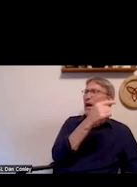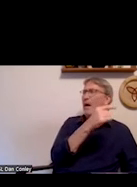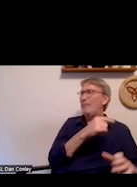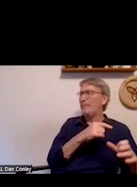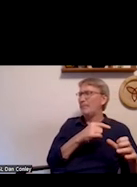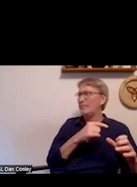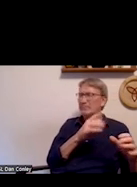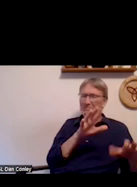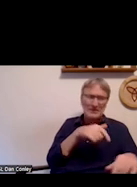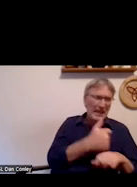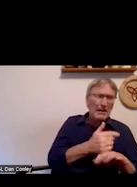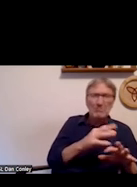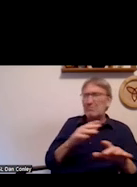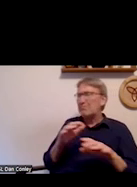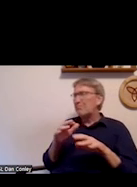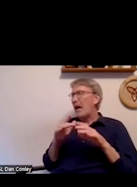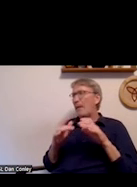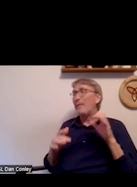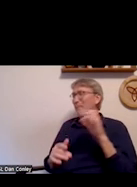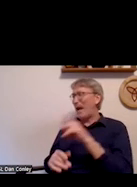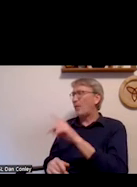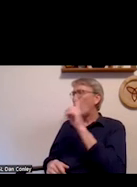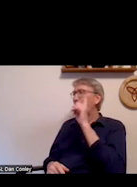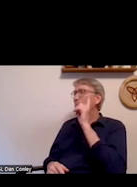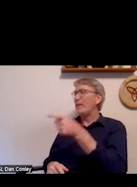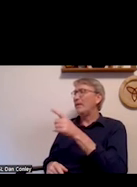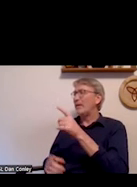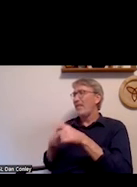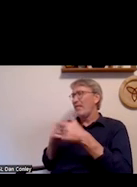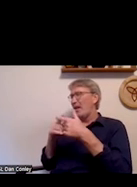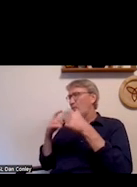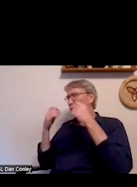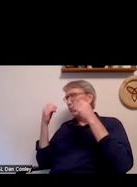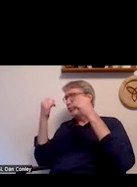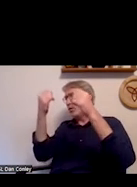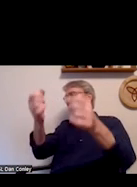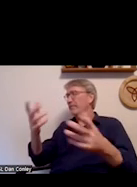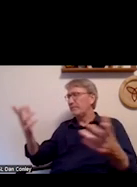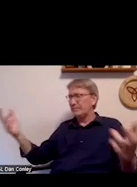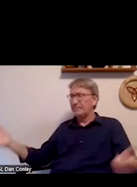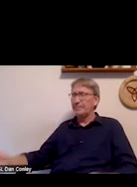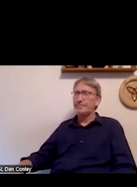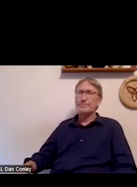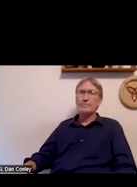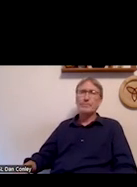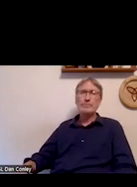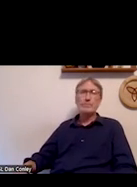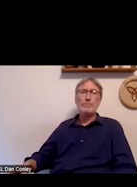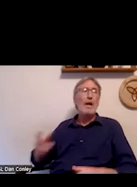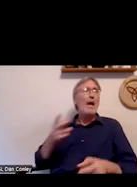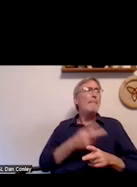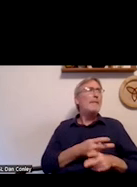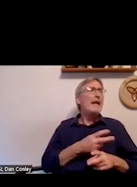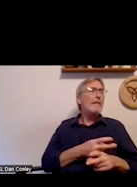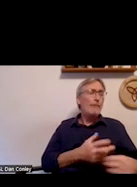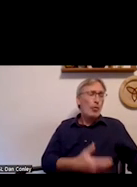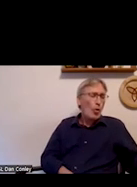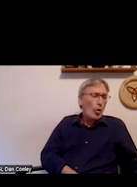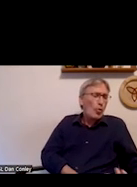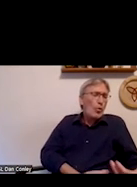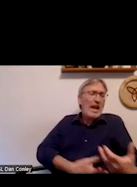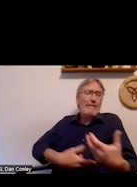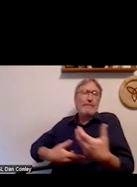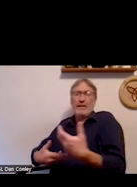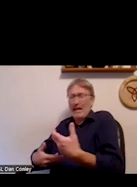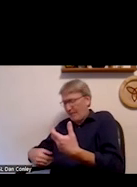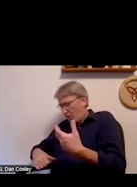set properly. Okay. I'll be right back in, and then we'll get him out to the ambulance and go from there. Okay, just be careful when you lift him. He recently had hip surgery.